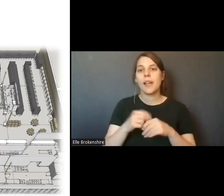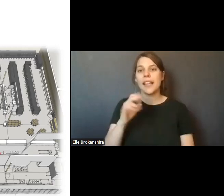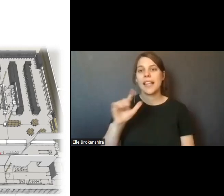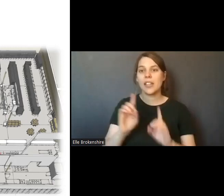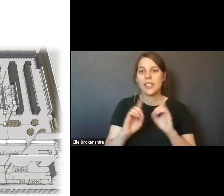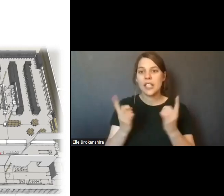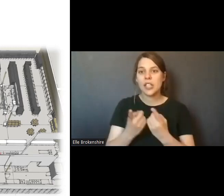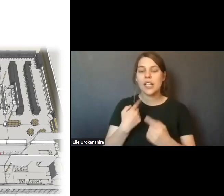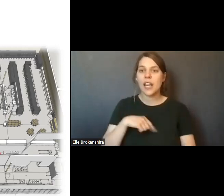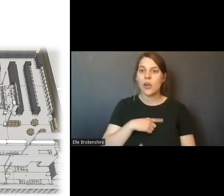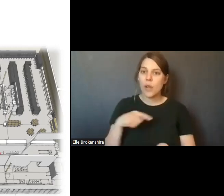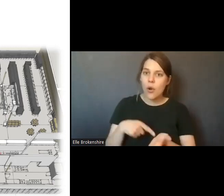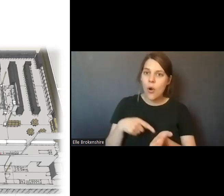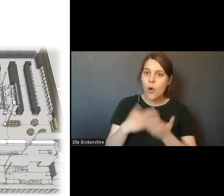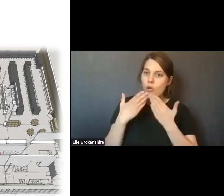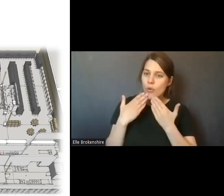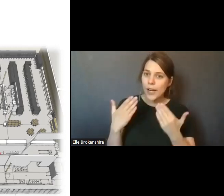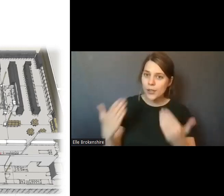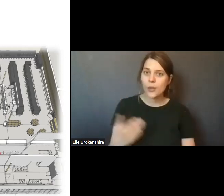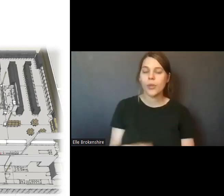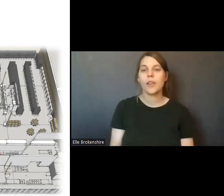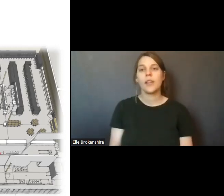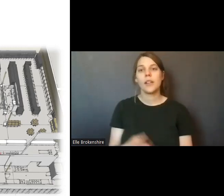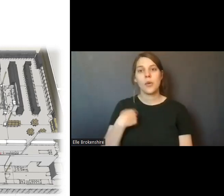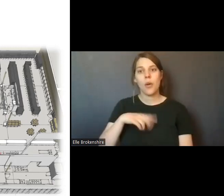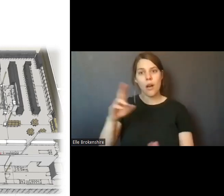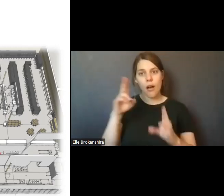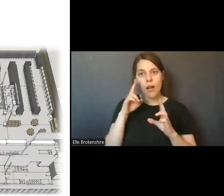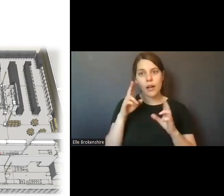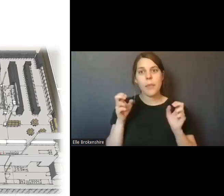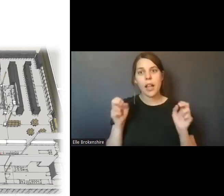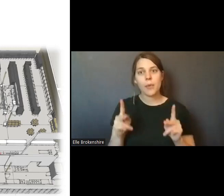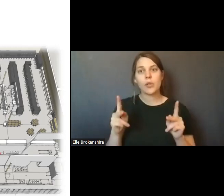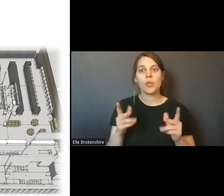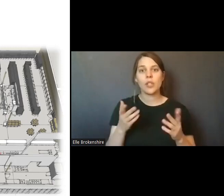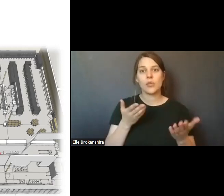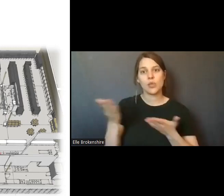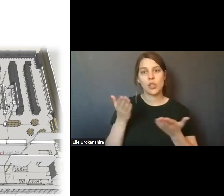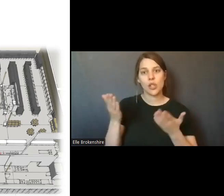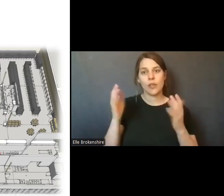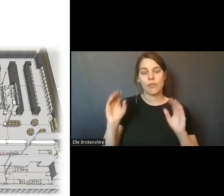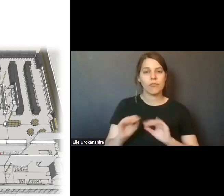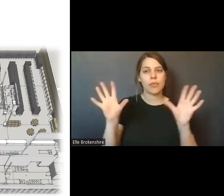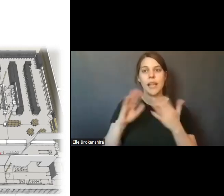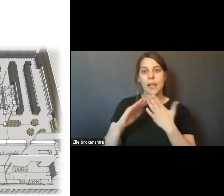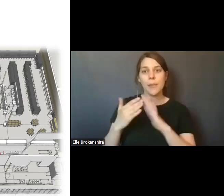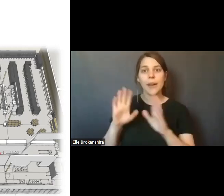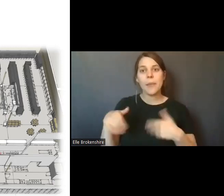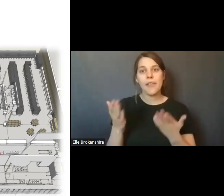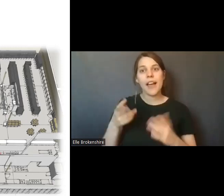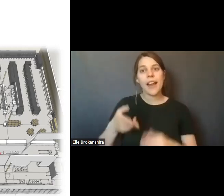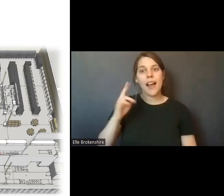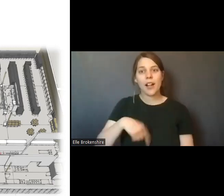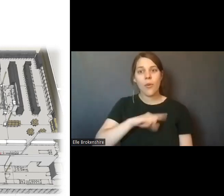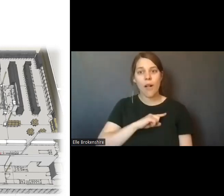our deepest gratitude. We are honored by the opportunity to serve this vibrant community and provide them with the high quality amenities